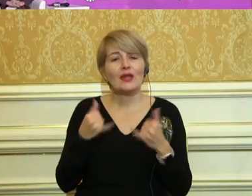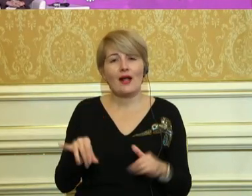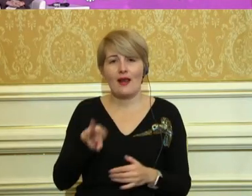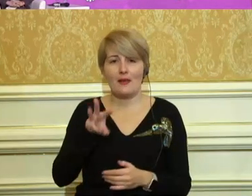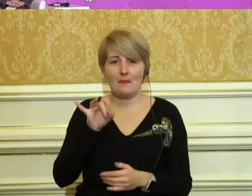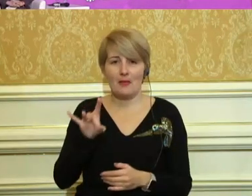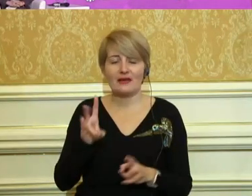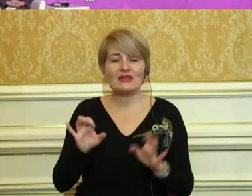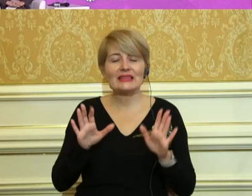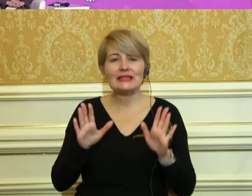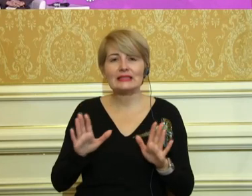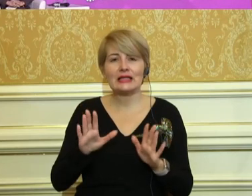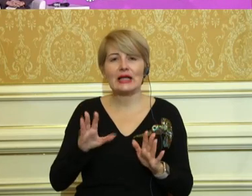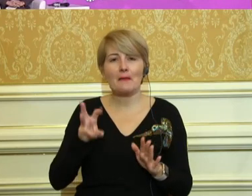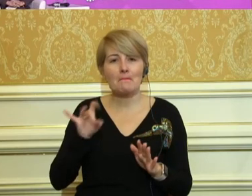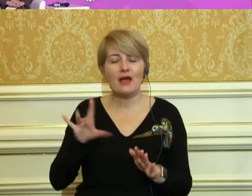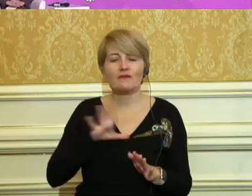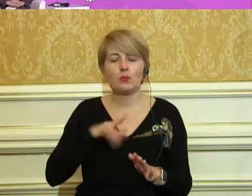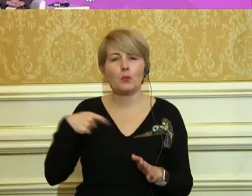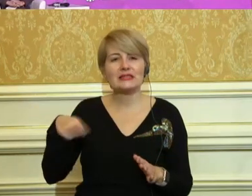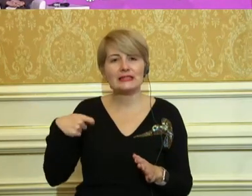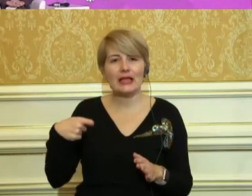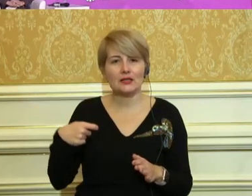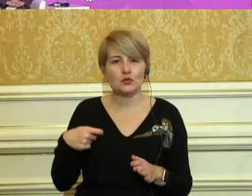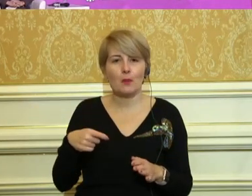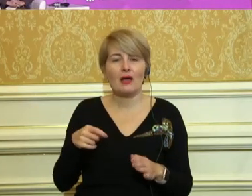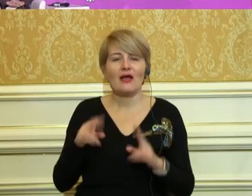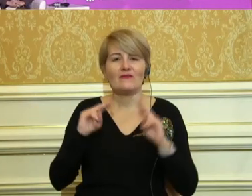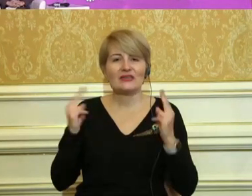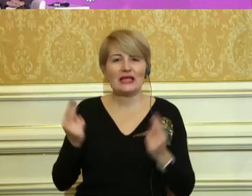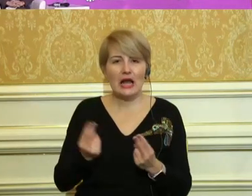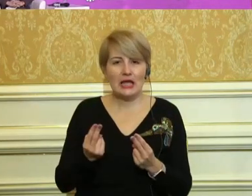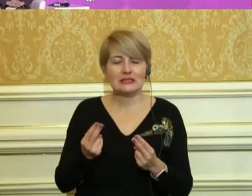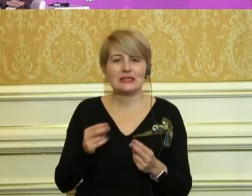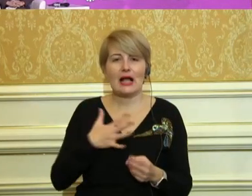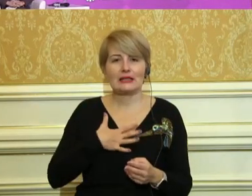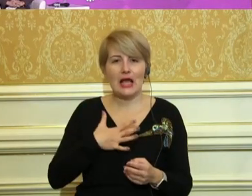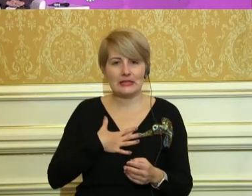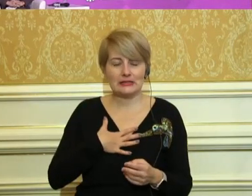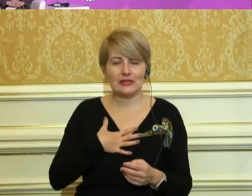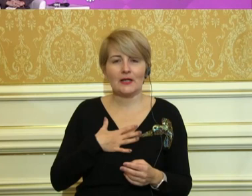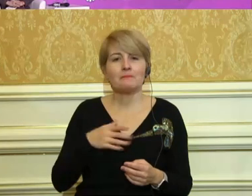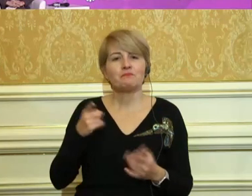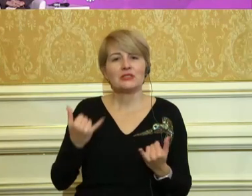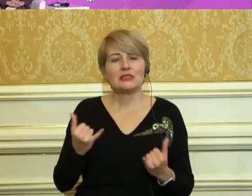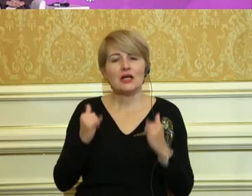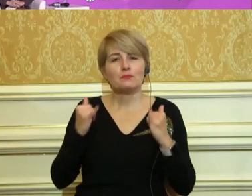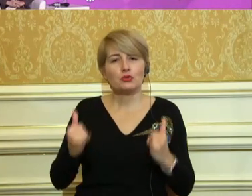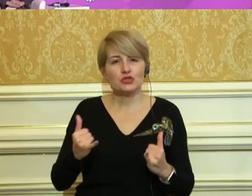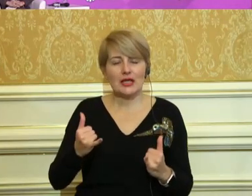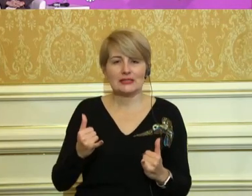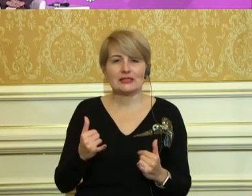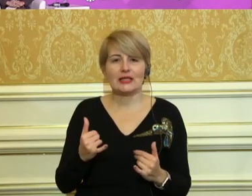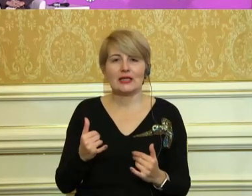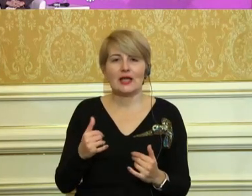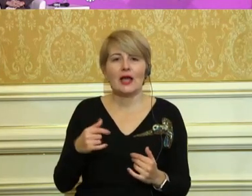an absolutely unique mayor. And he also not only a mayor, he was the president of the Canadian municipalities. He's the